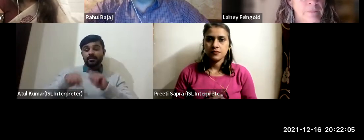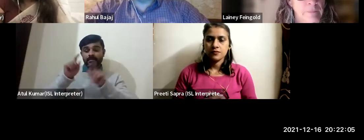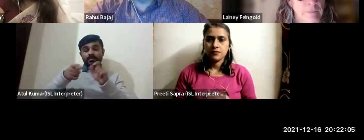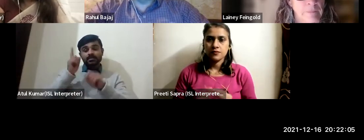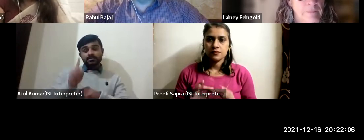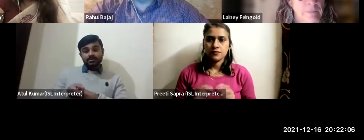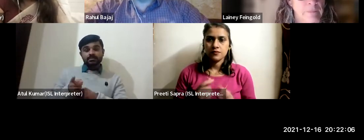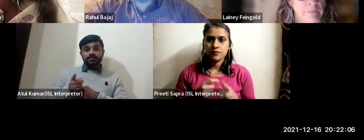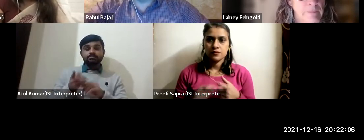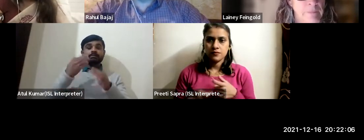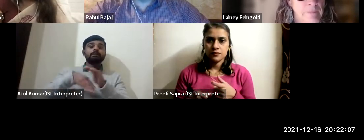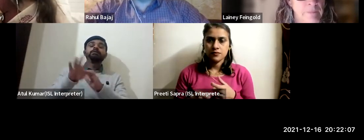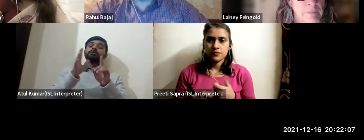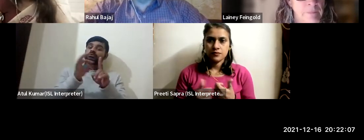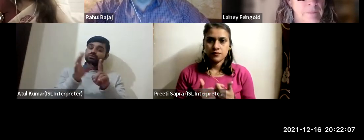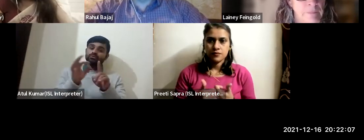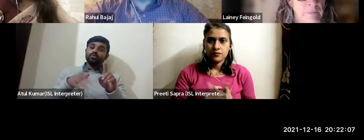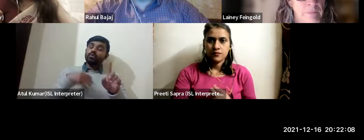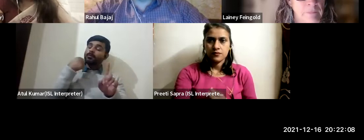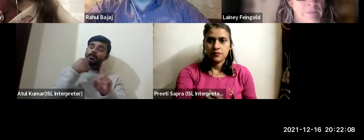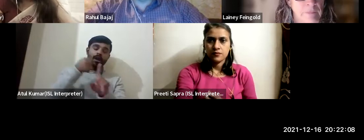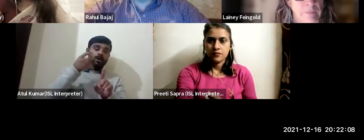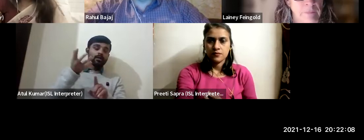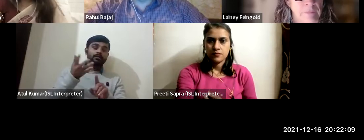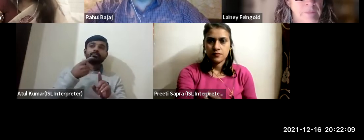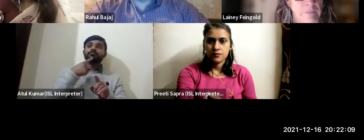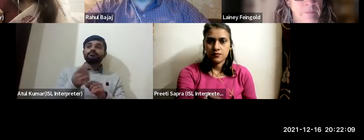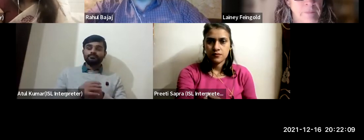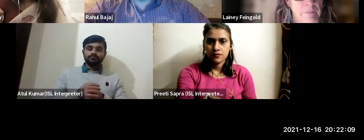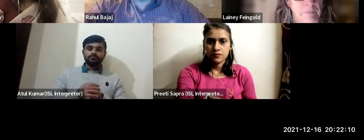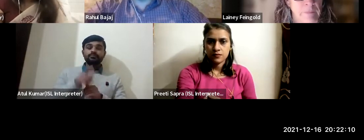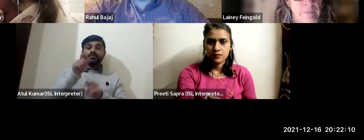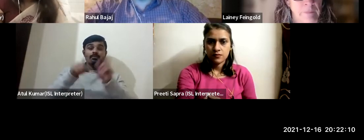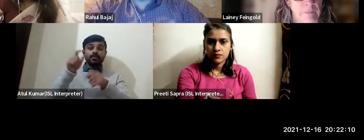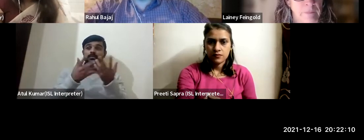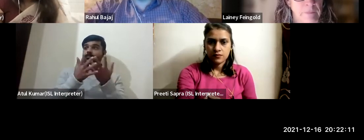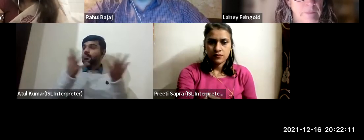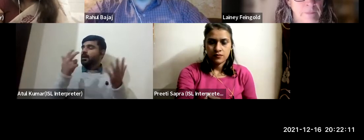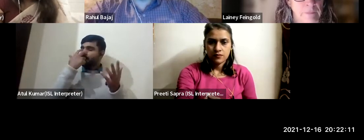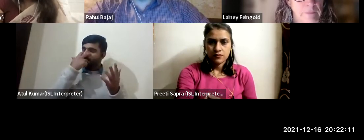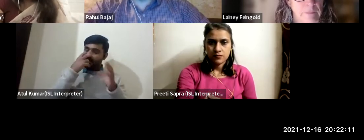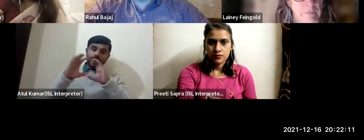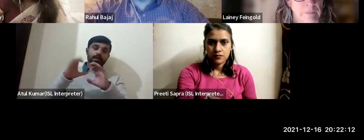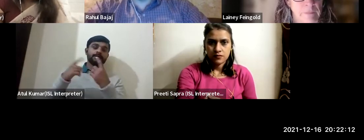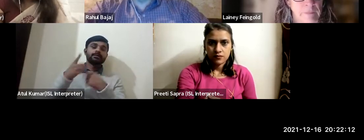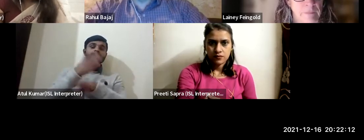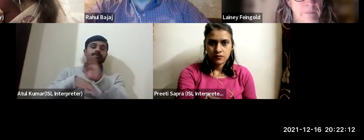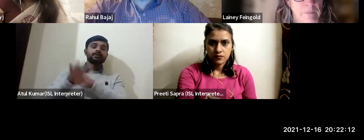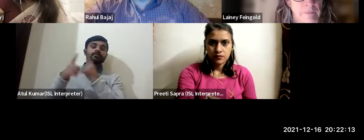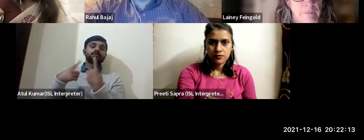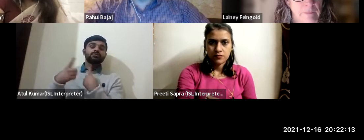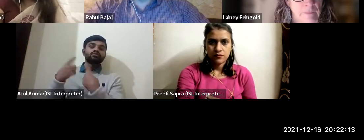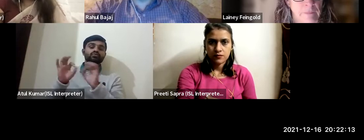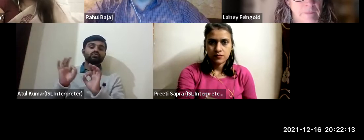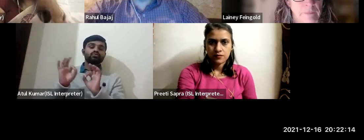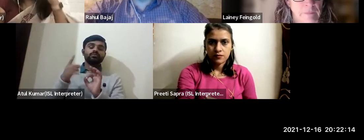think, internalize, right? The fact that just because you don't have a lot of disabled customers now